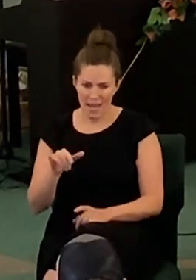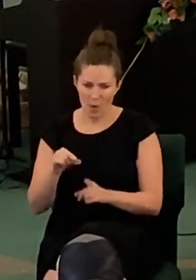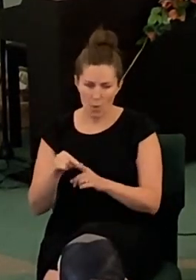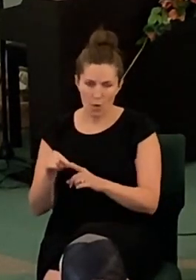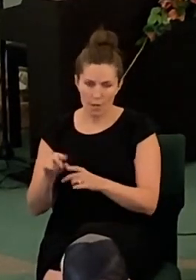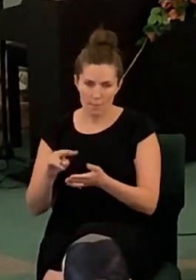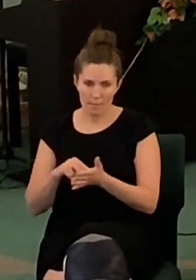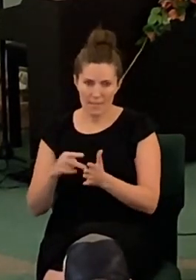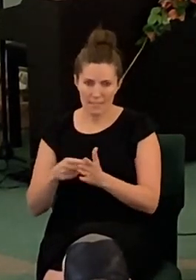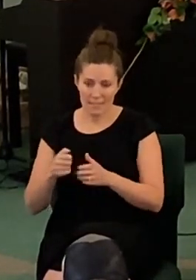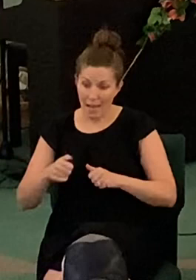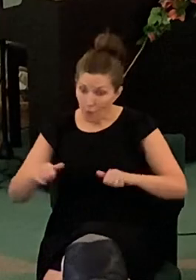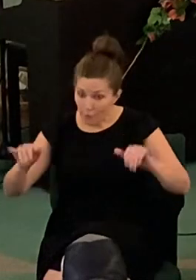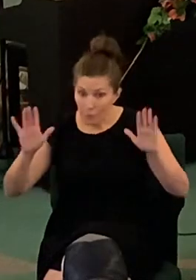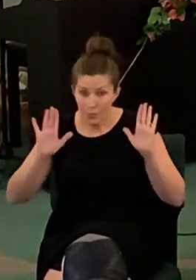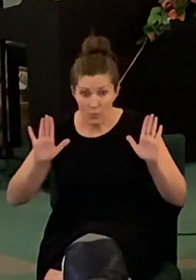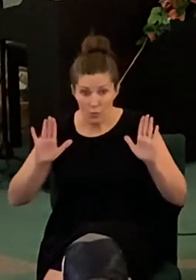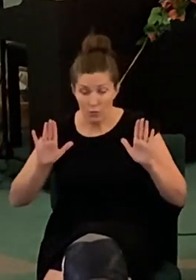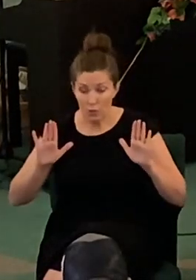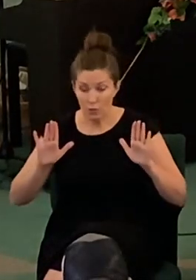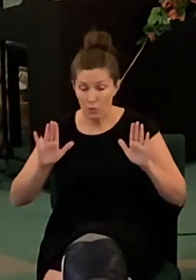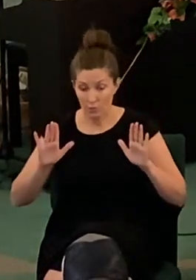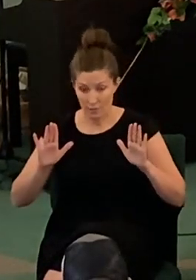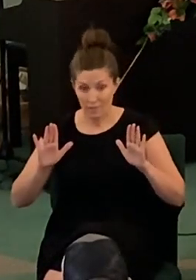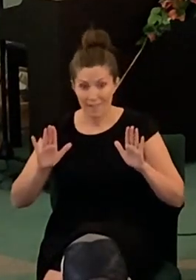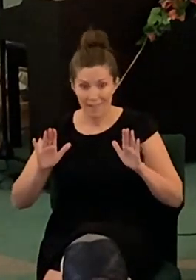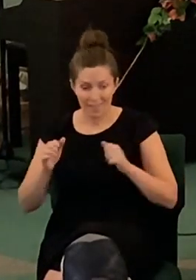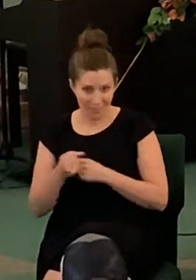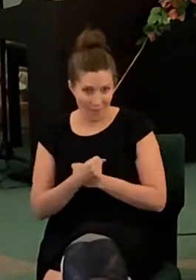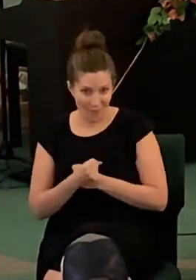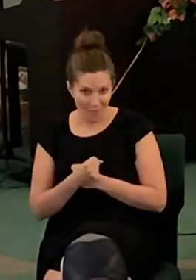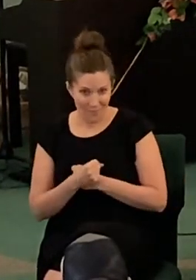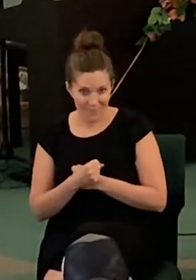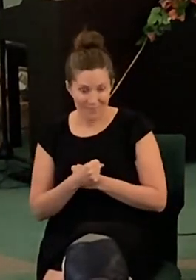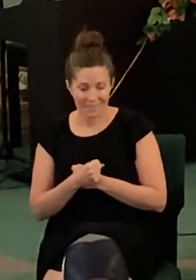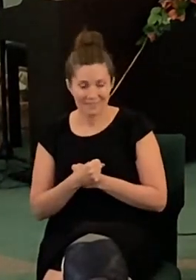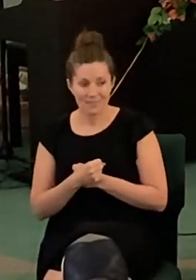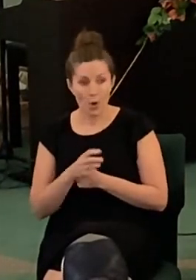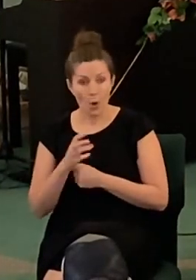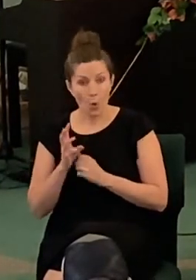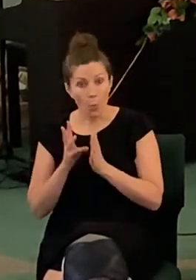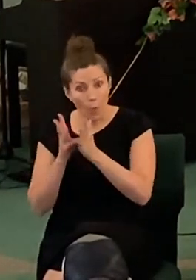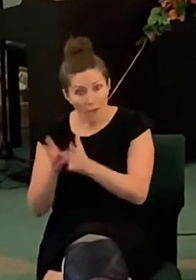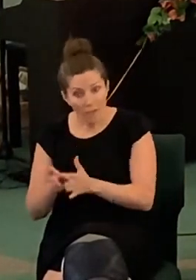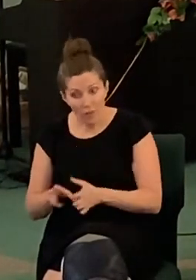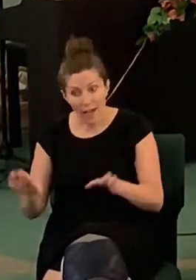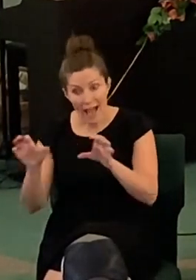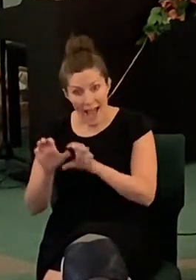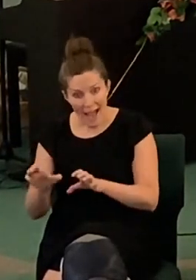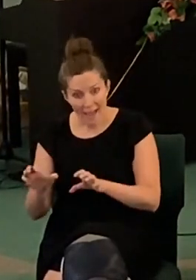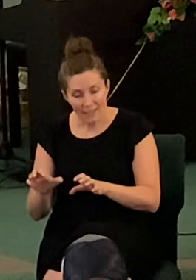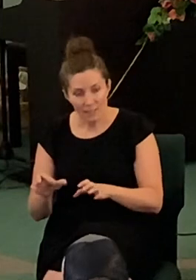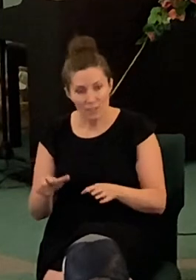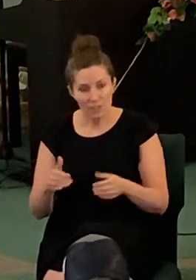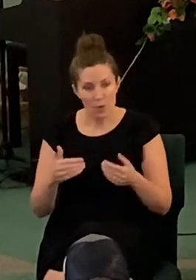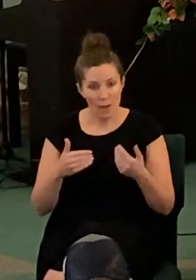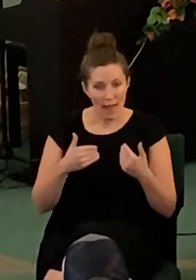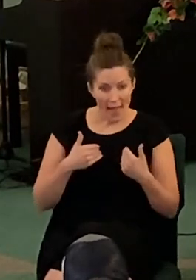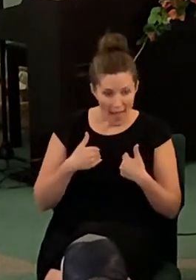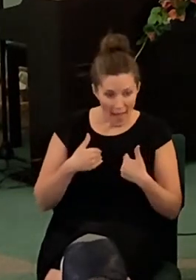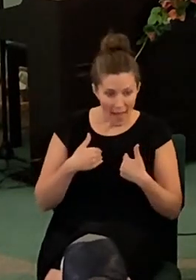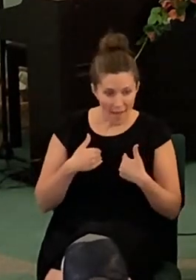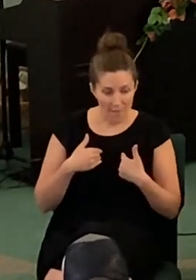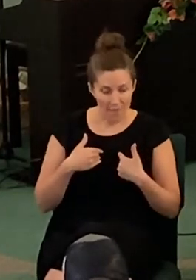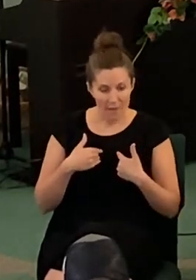conscious, willful act of love. So have some brotherly love, but also